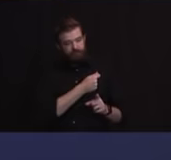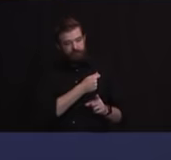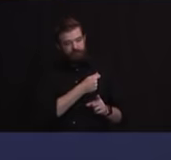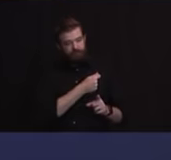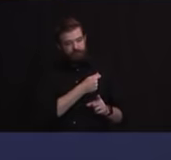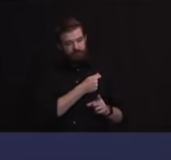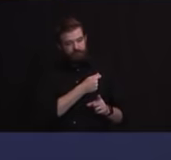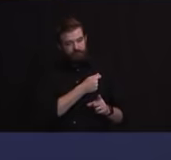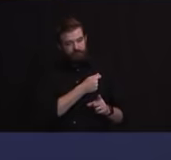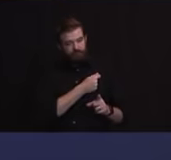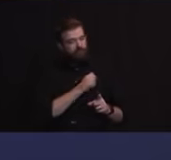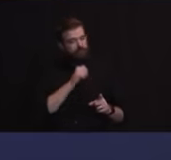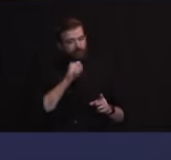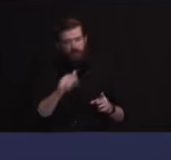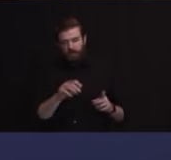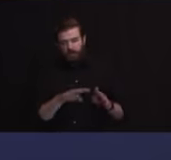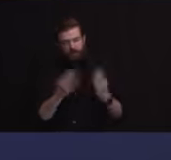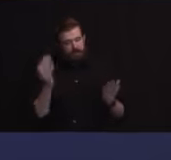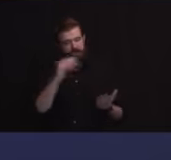So the answer is no.